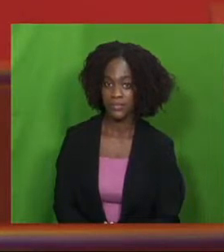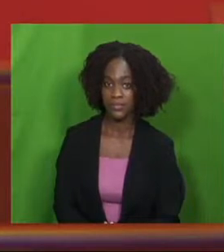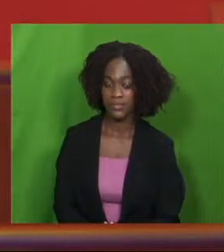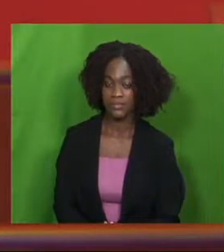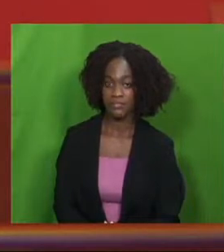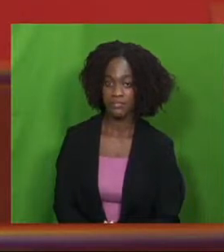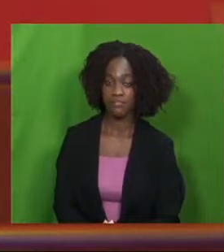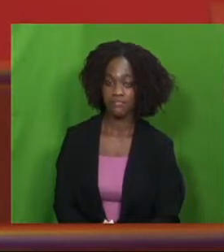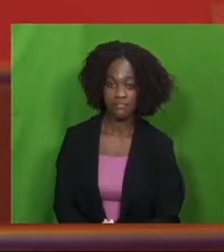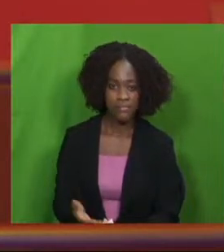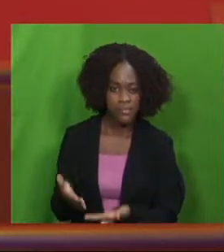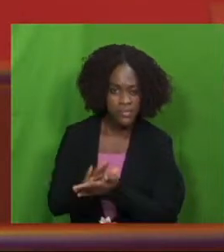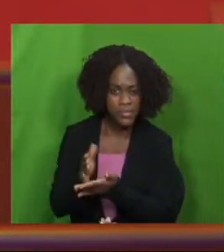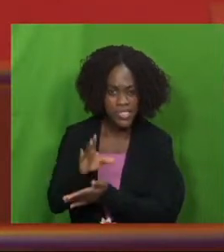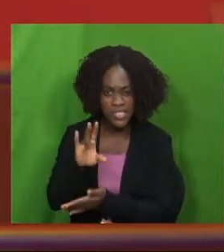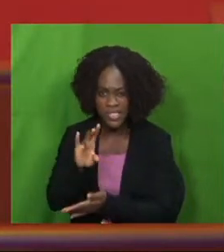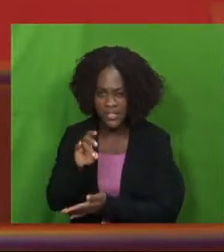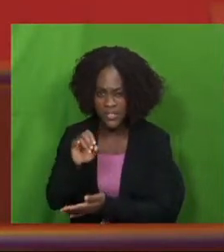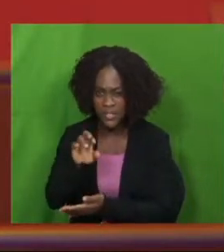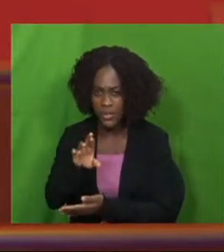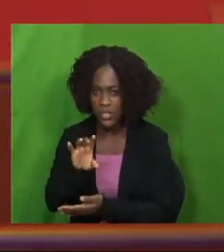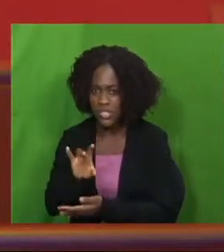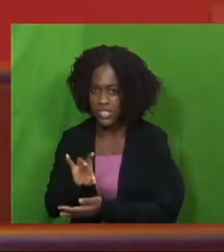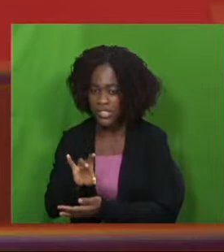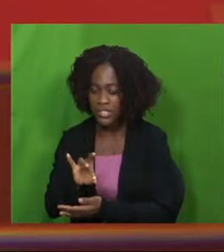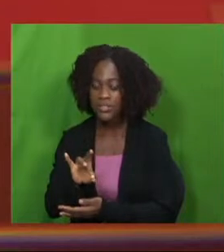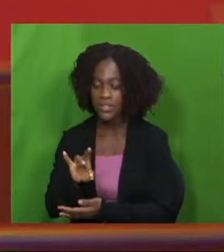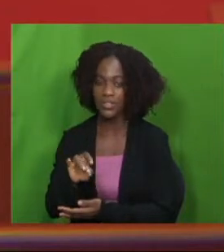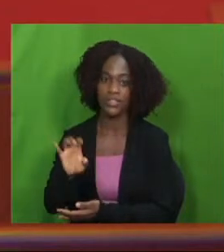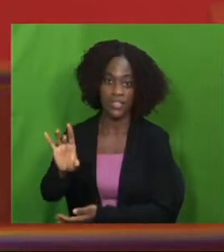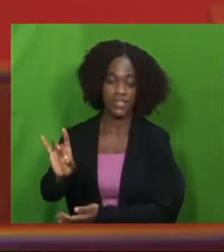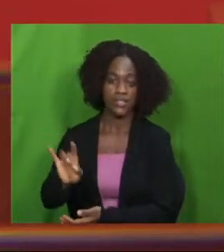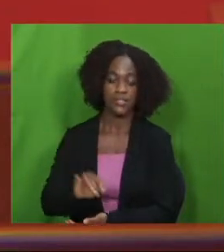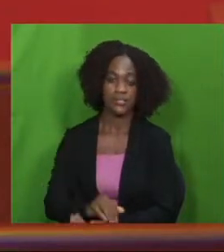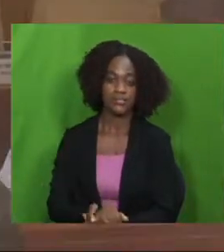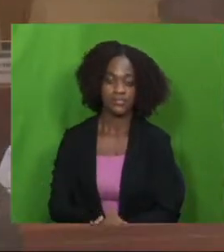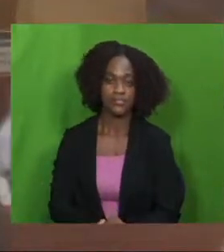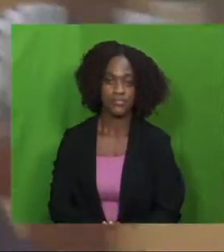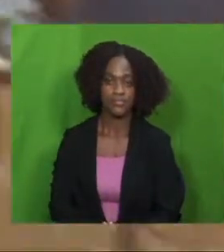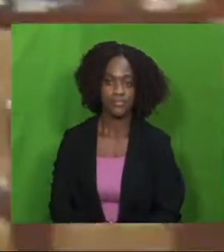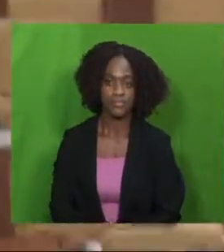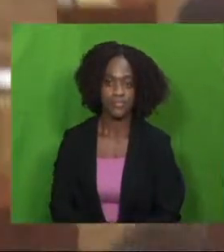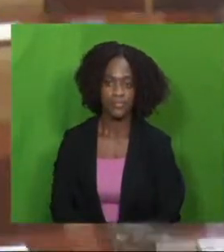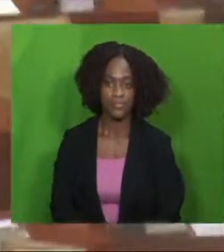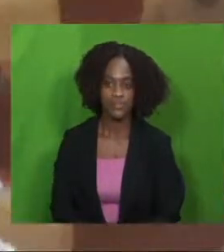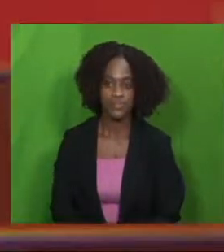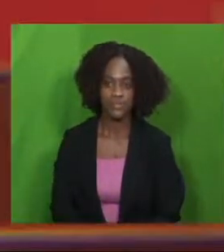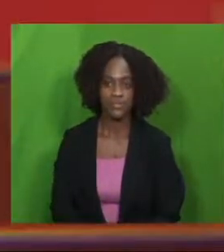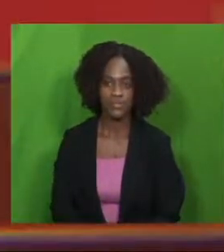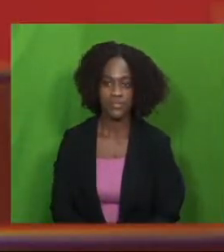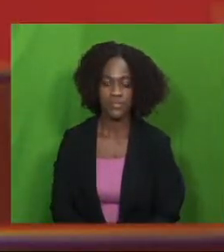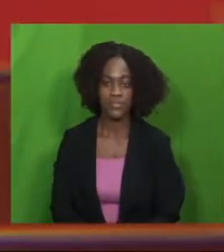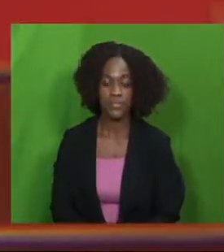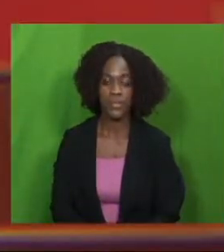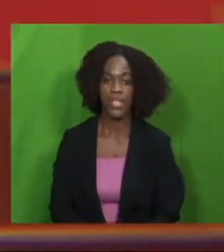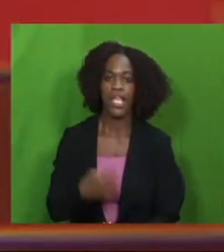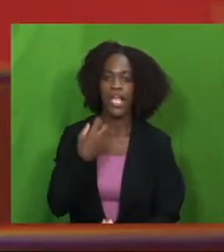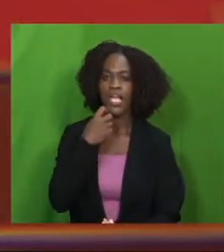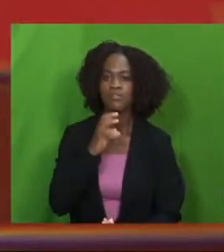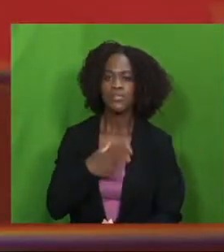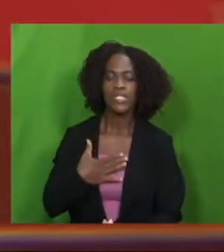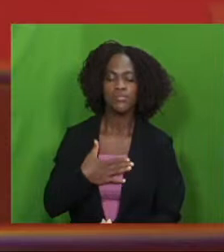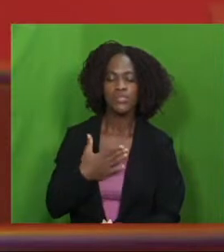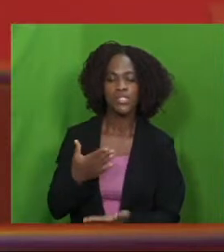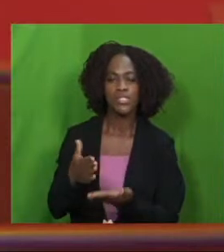Page 7 or 8? Page 8, yes. Yeah, Mr. Speaker, item number 5,